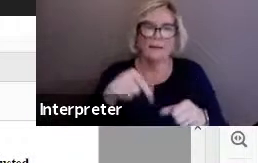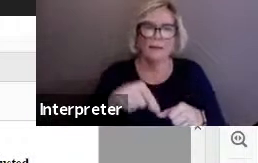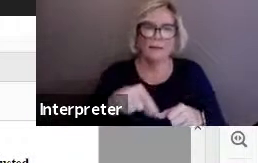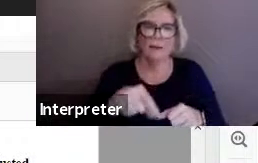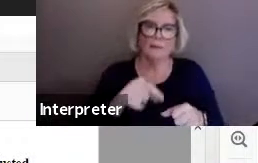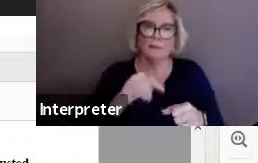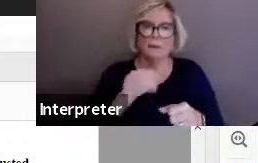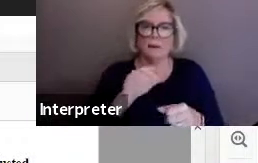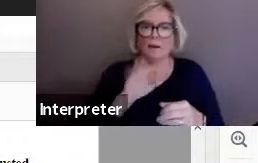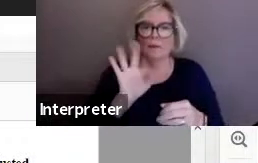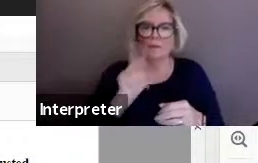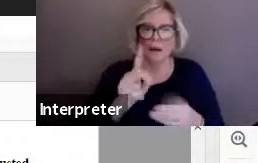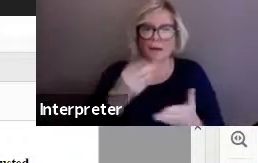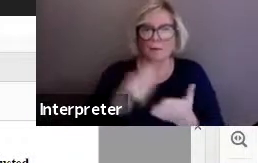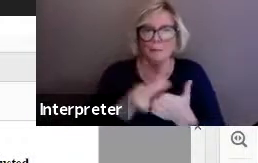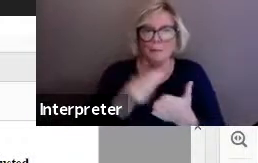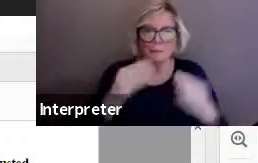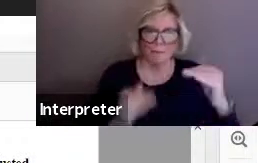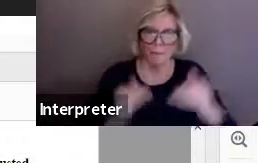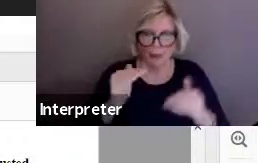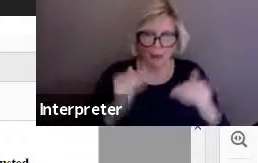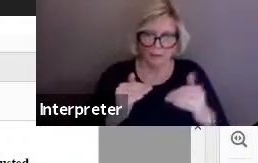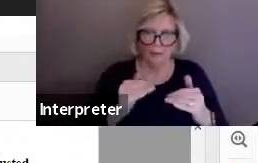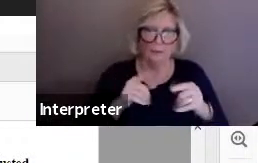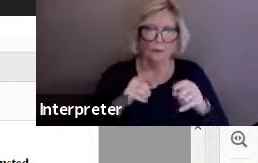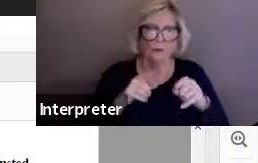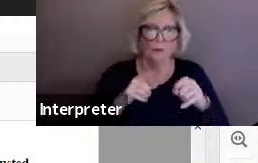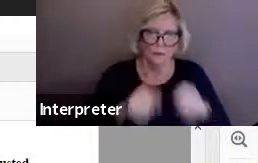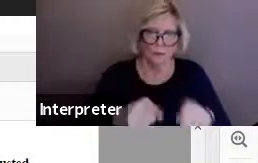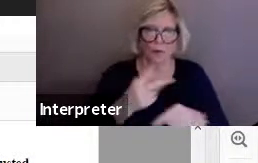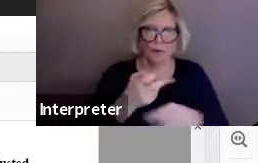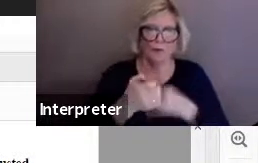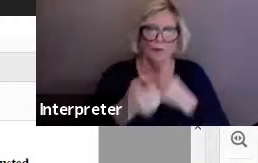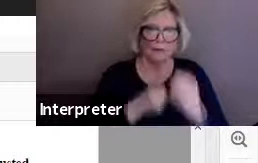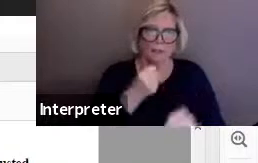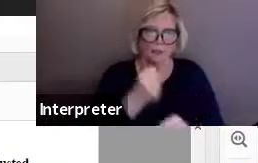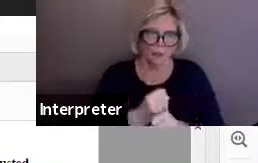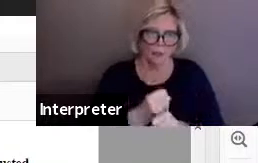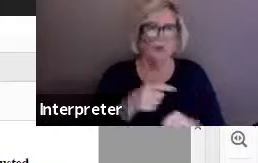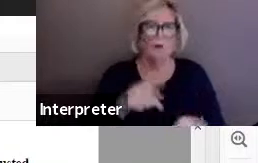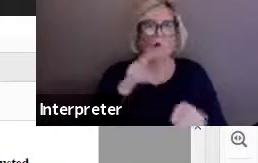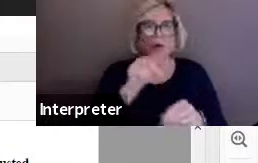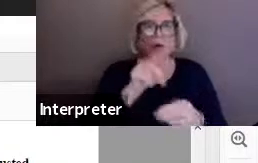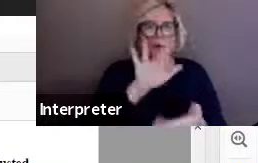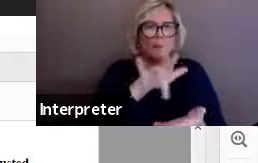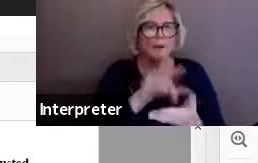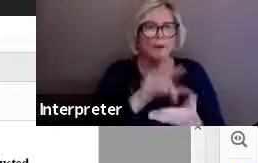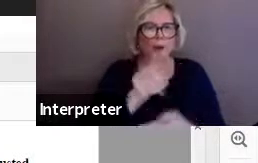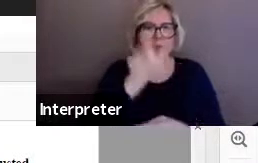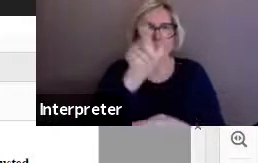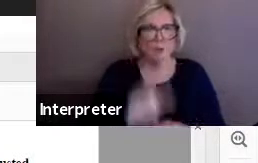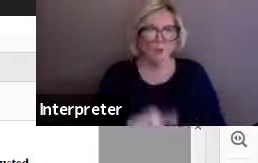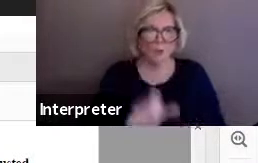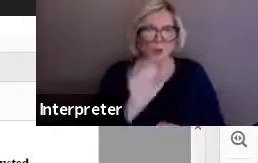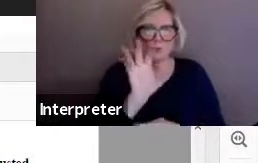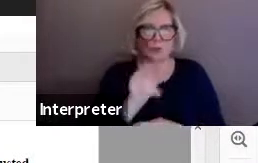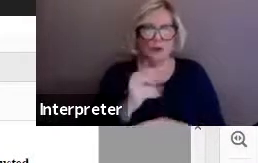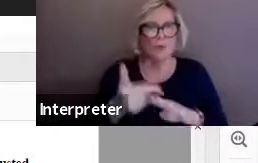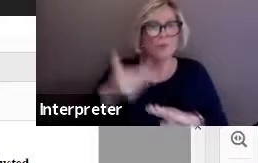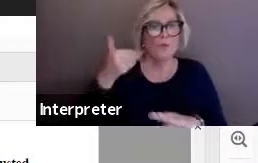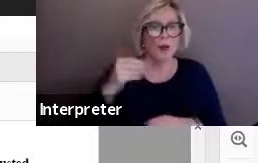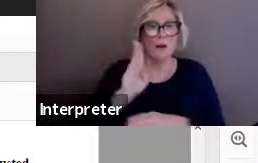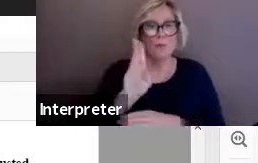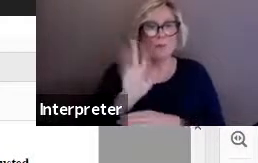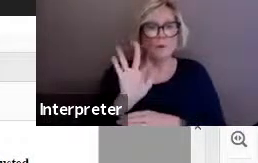important. And so focusing in on the Board of Pharmacy there, kind of towards the middle of the screen, the prior BRFA